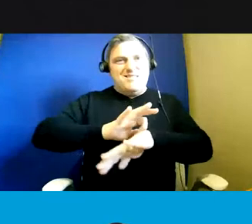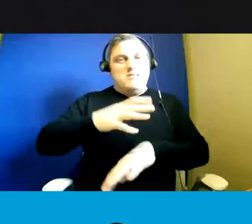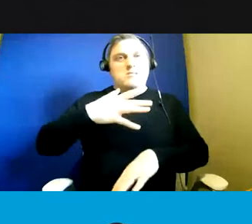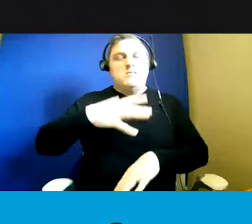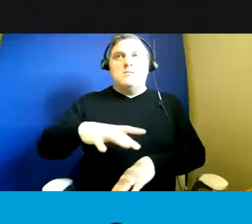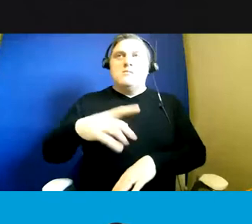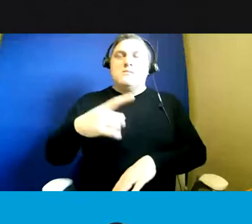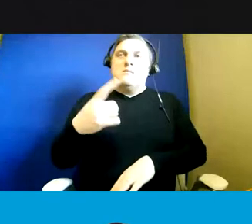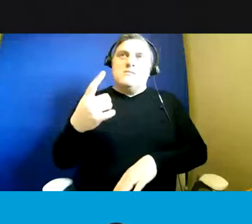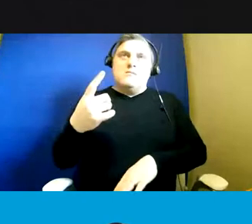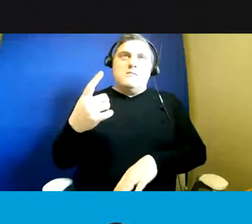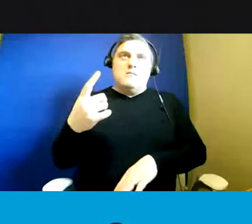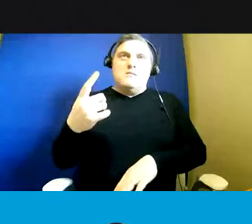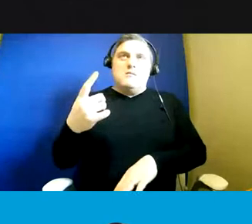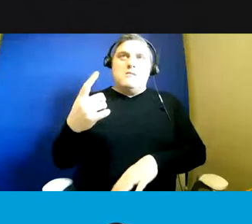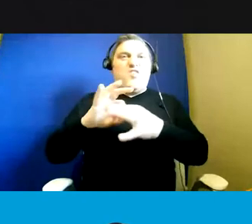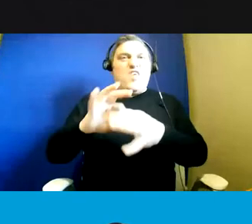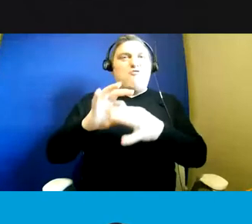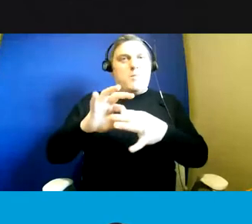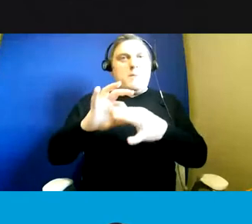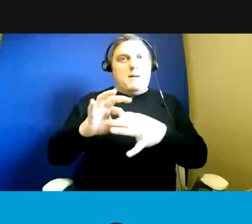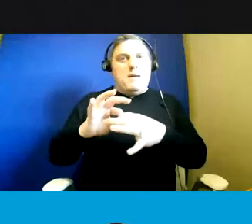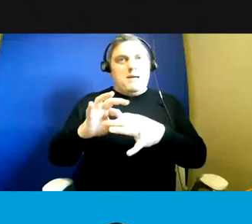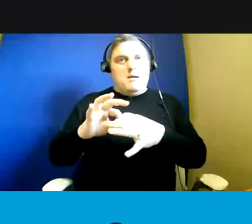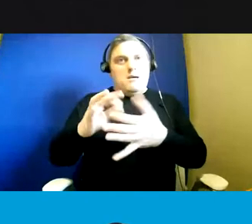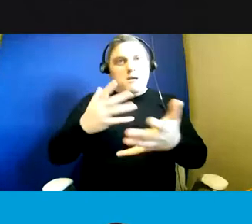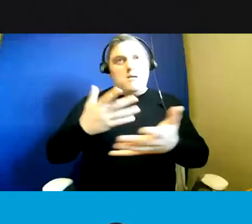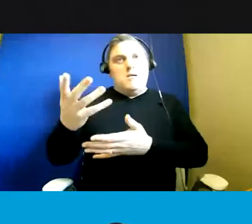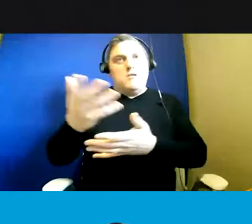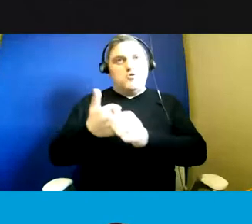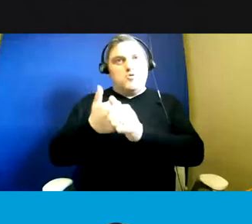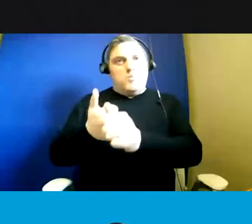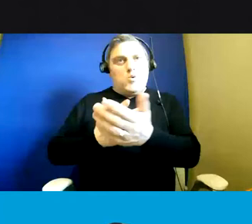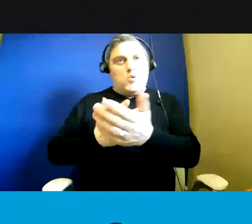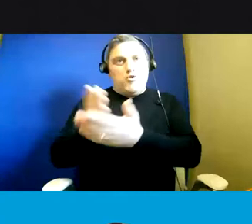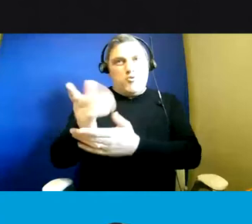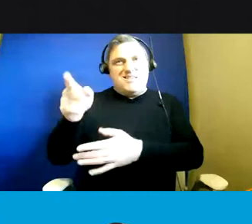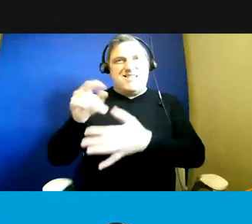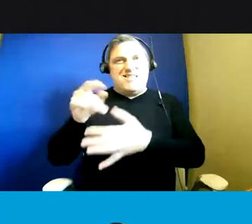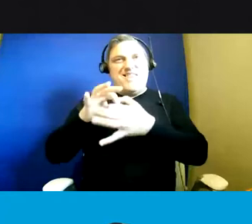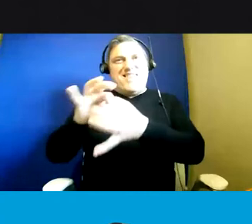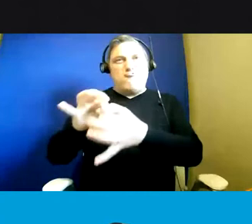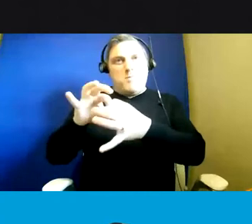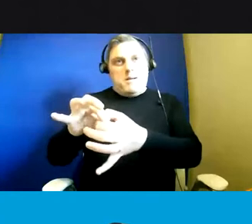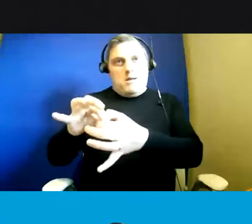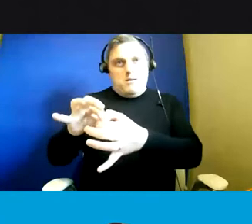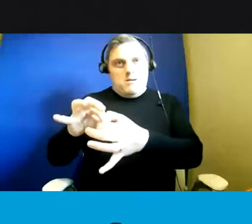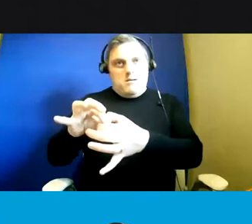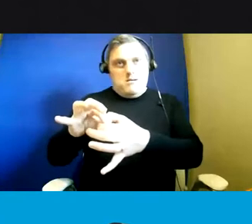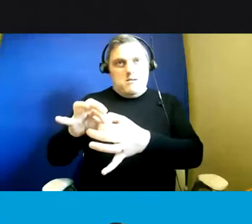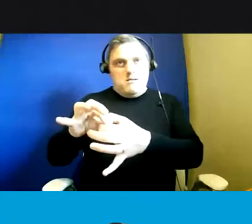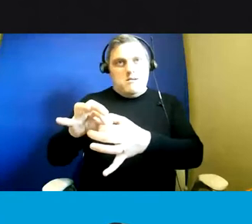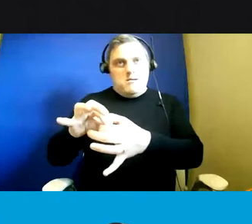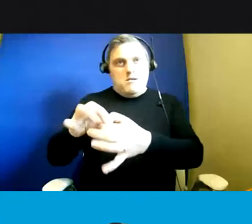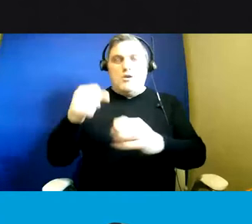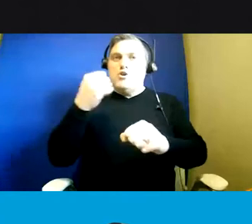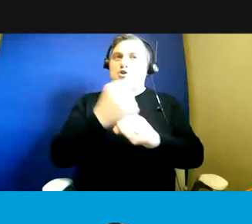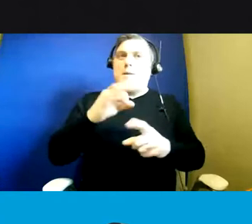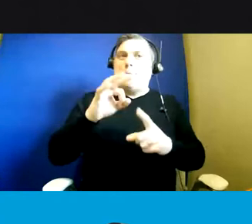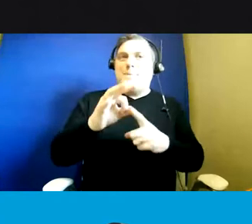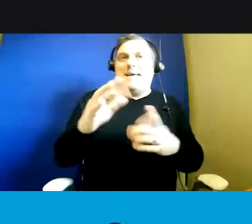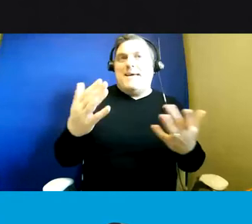need a bit more of a therapy background to actually be able to support people through it, because it's a therapy pathway which as GPs